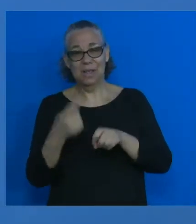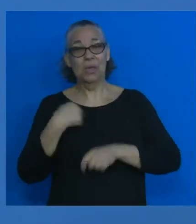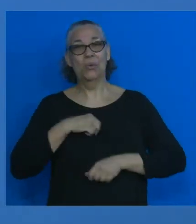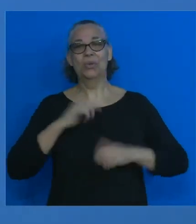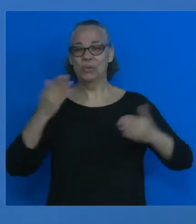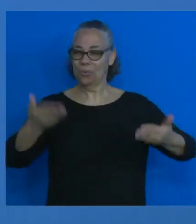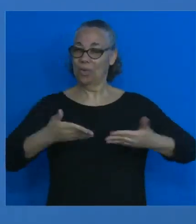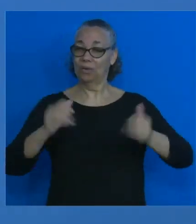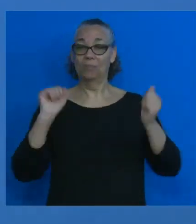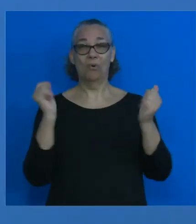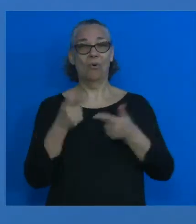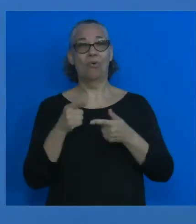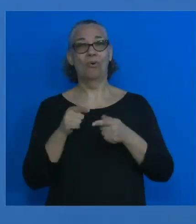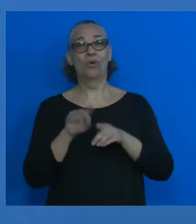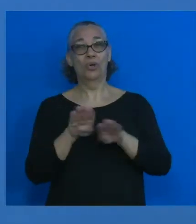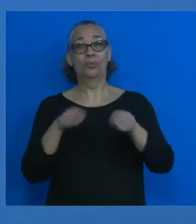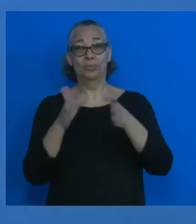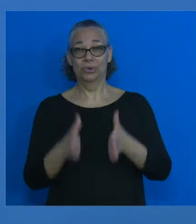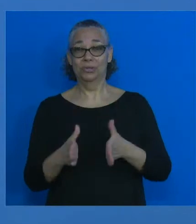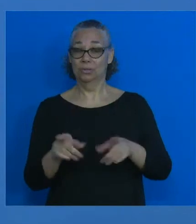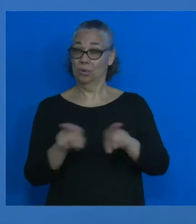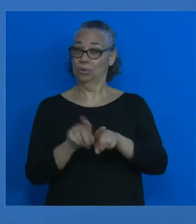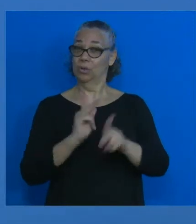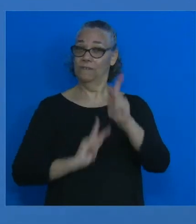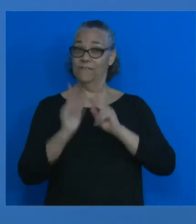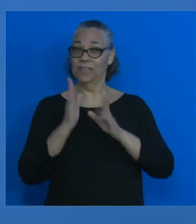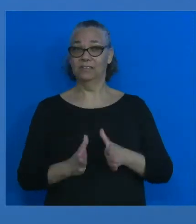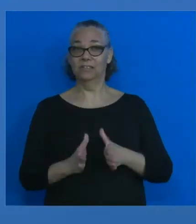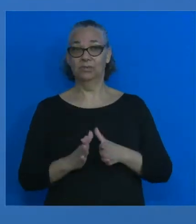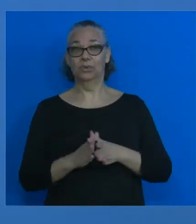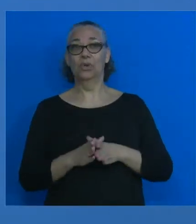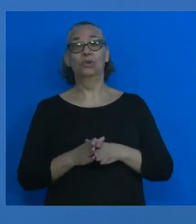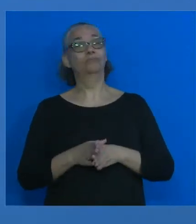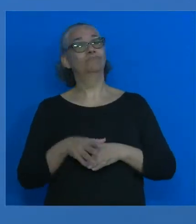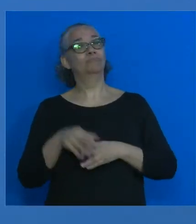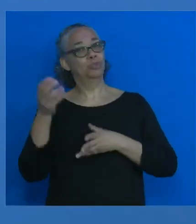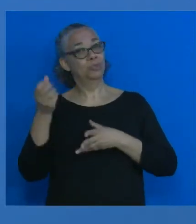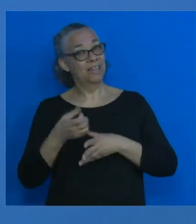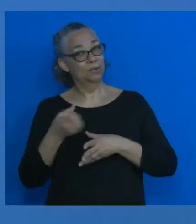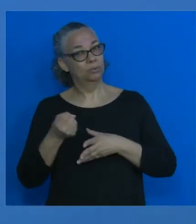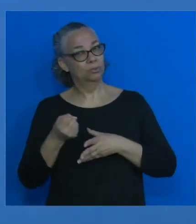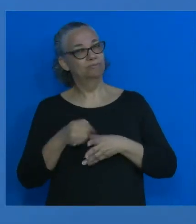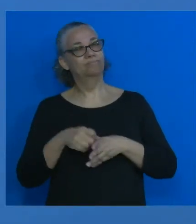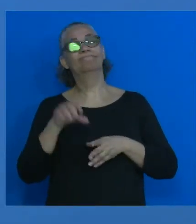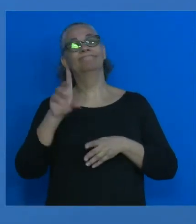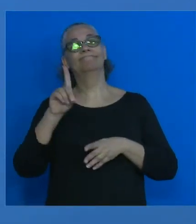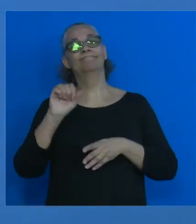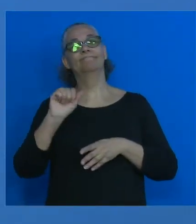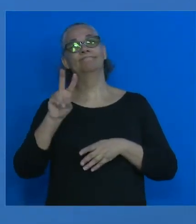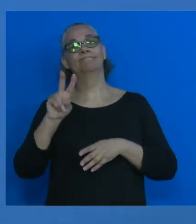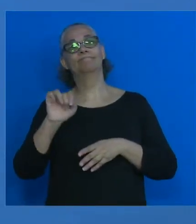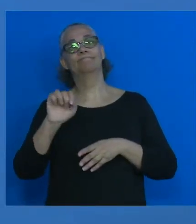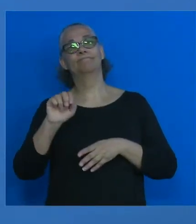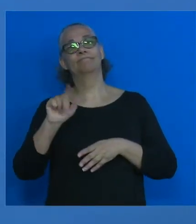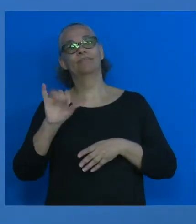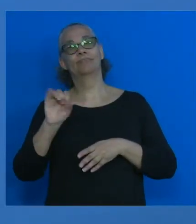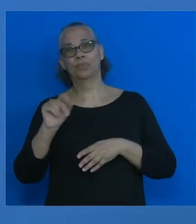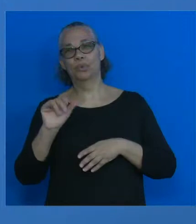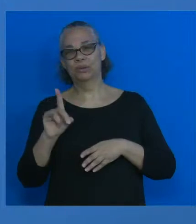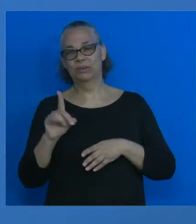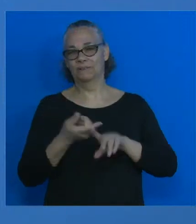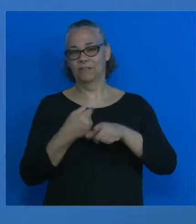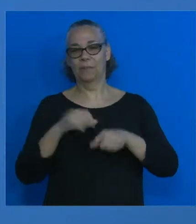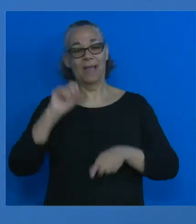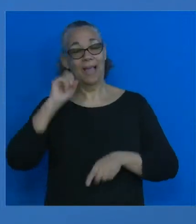all Bermudians and all visitors to download it ahead of the full launch from Apple's App